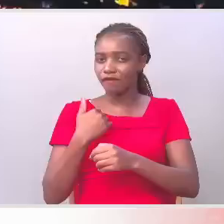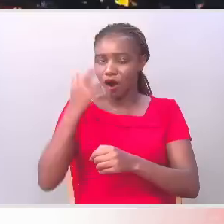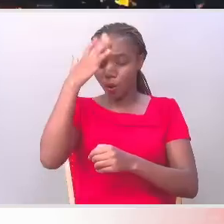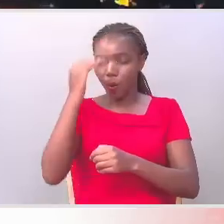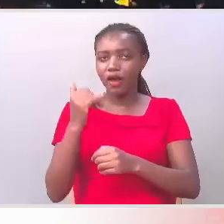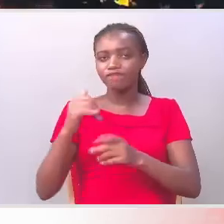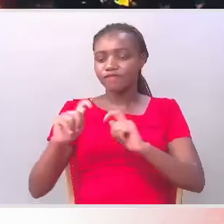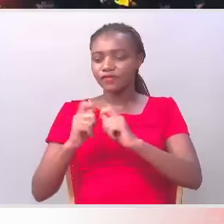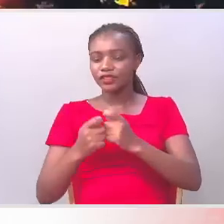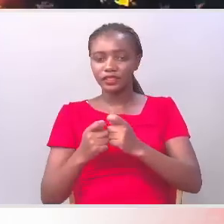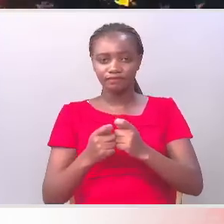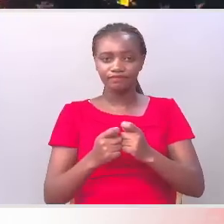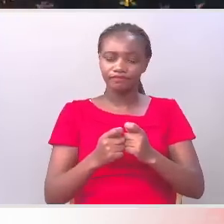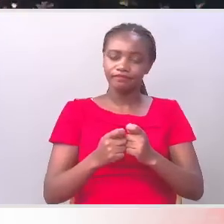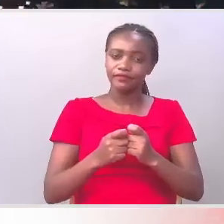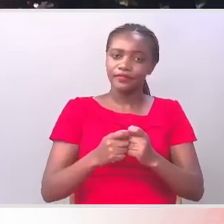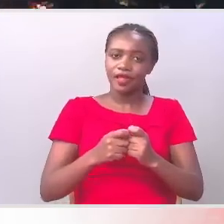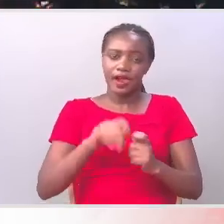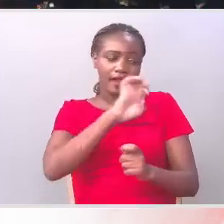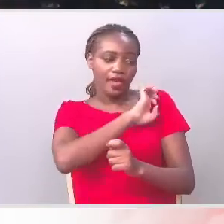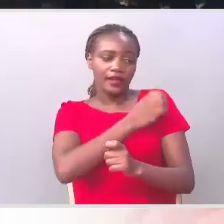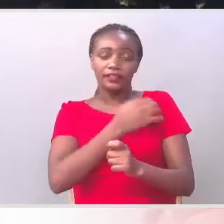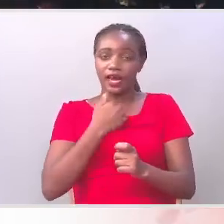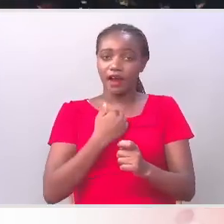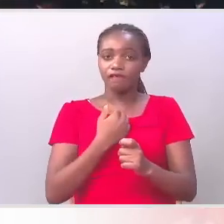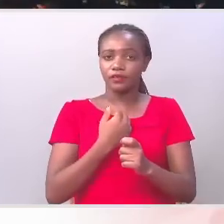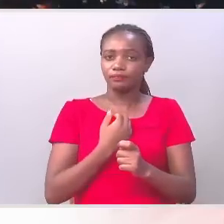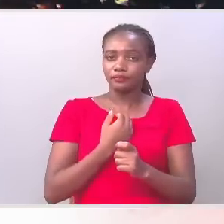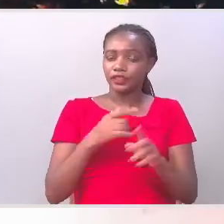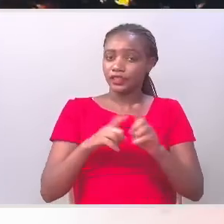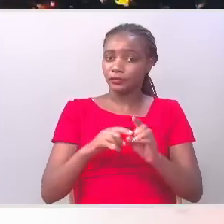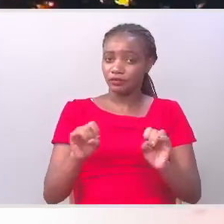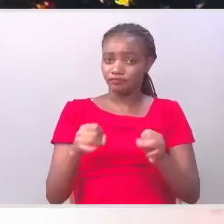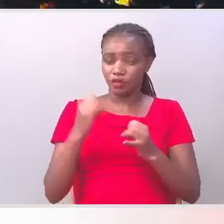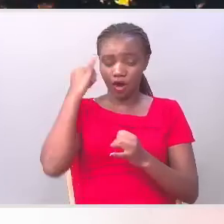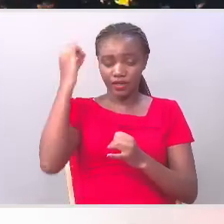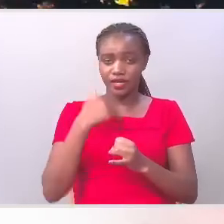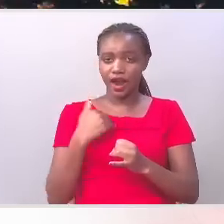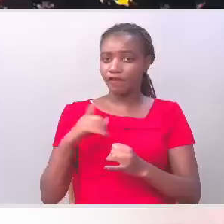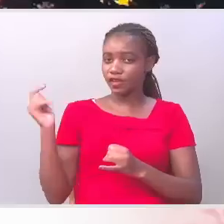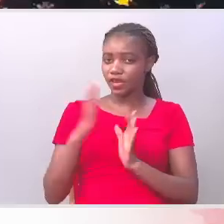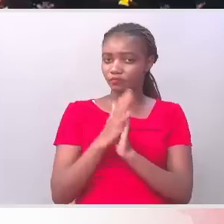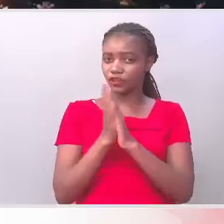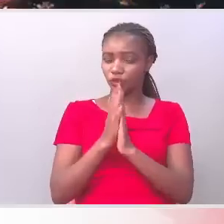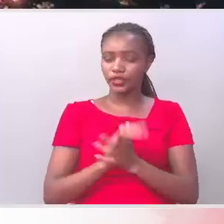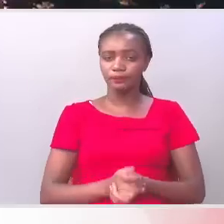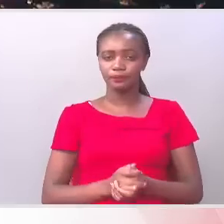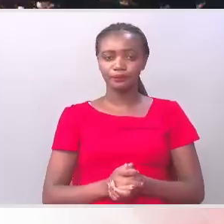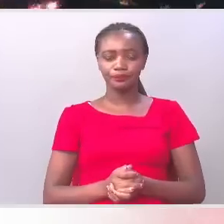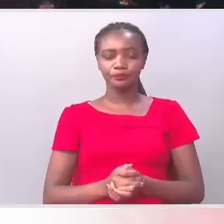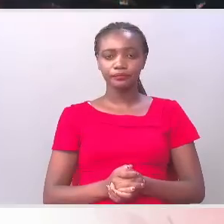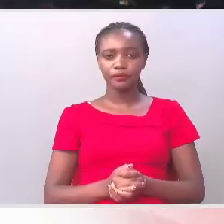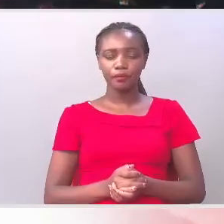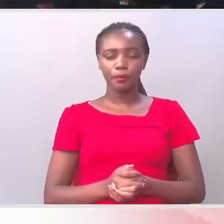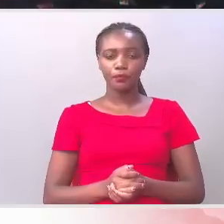Conservancy started to generate clean energy that is used for cooking. Sharon Baranga met with conservation officers at the Conservancy and filed